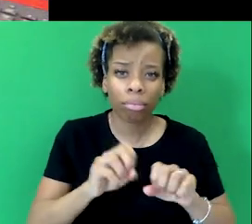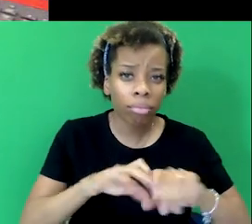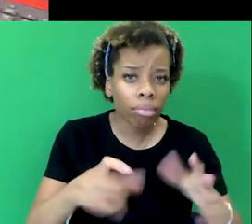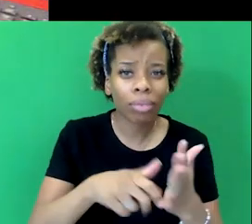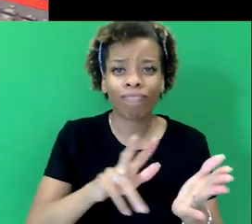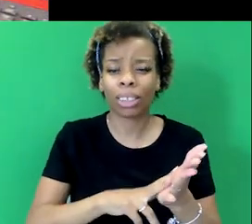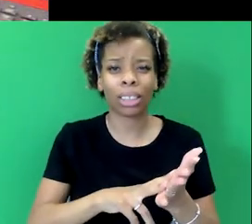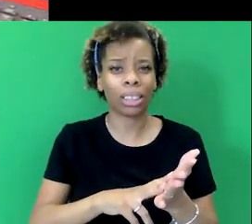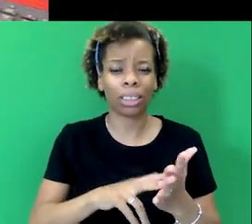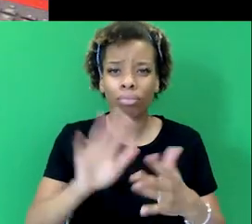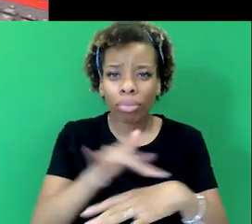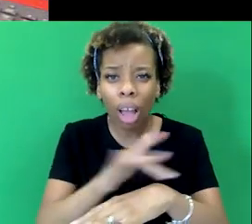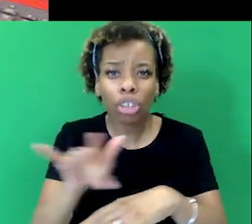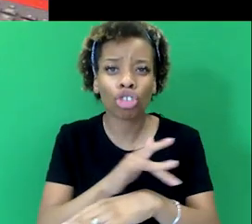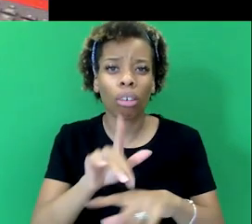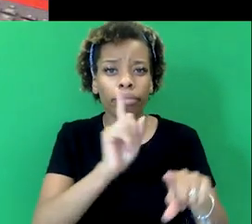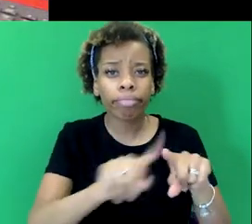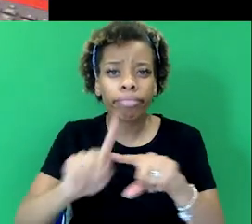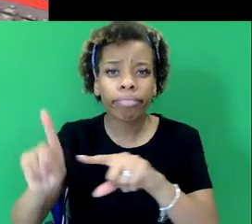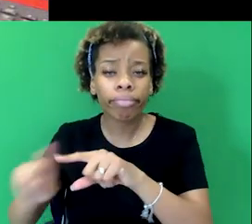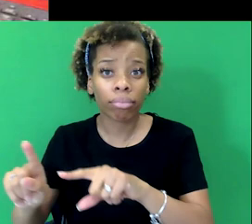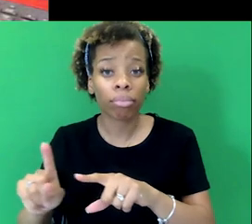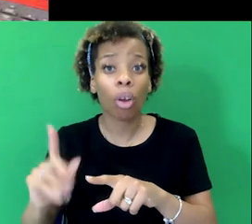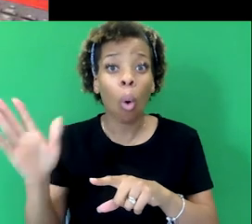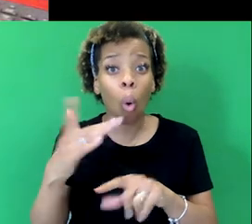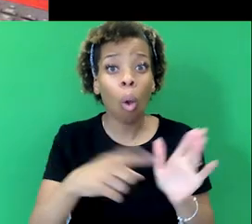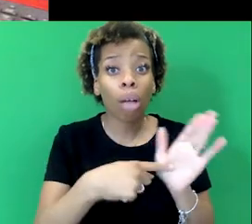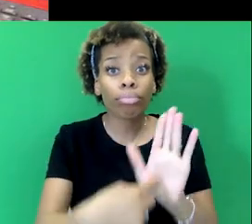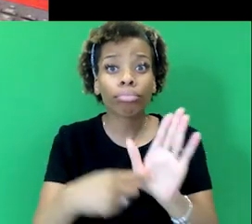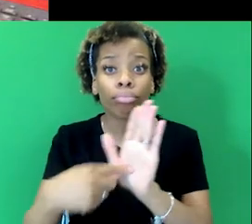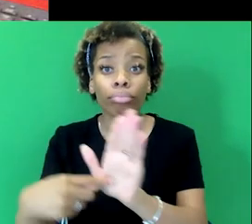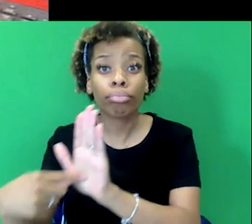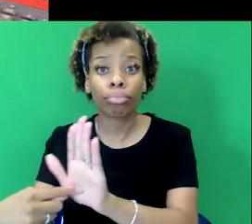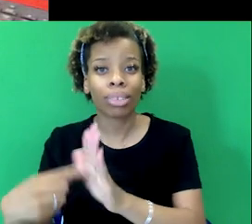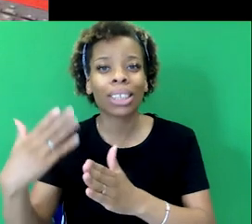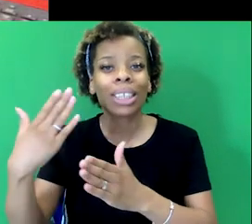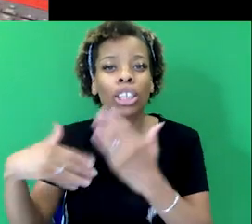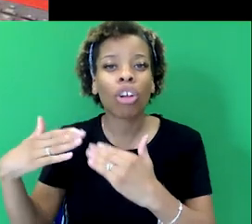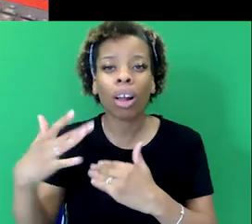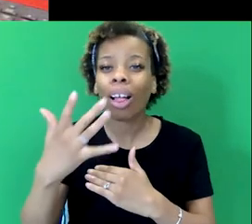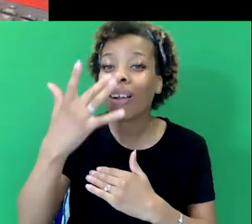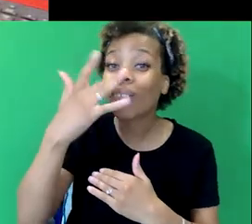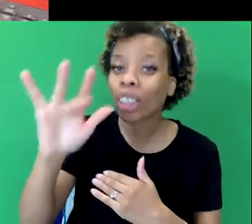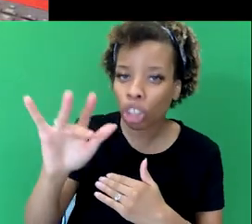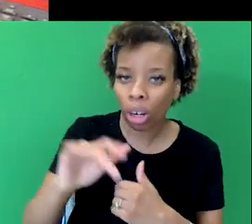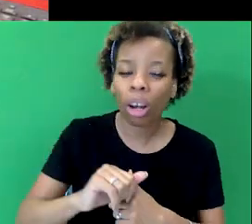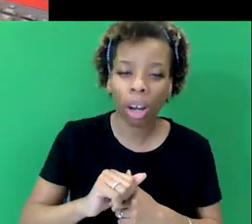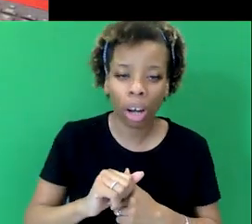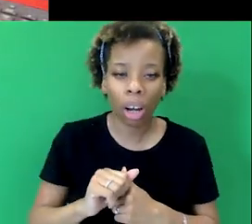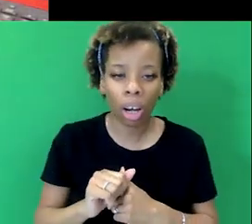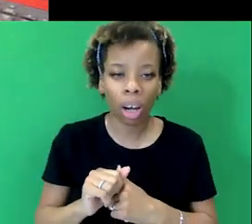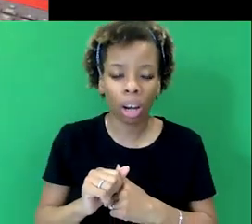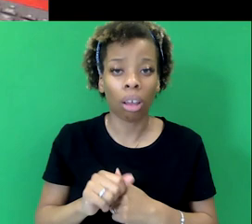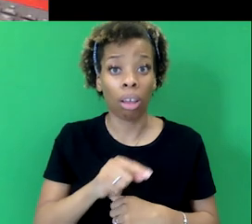and that approach history and historical fiction, I suppose, in some ways, in